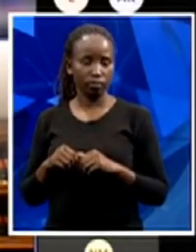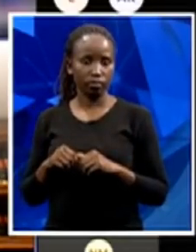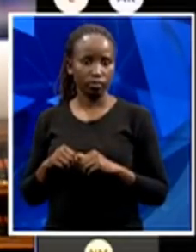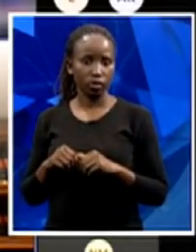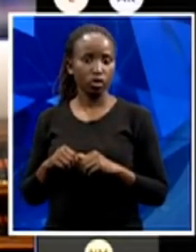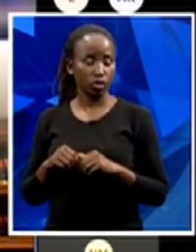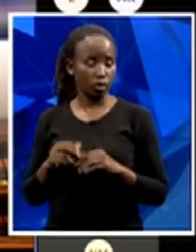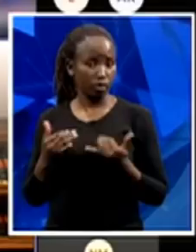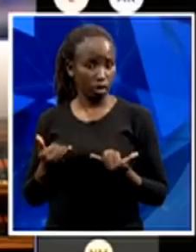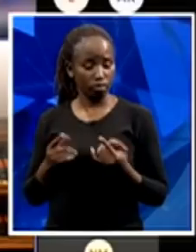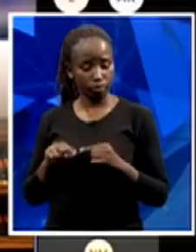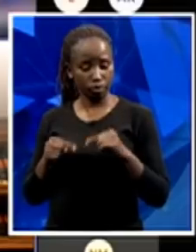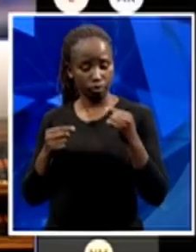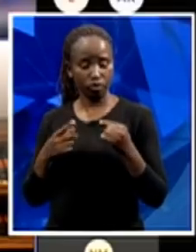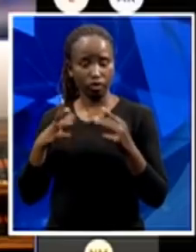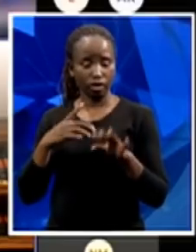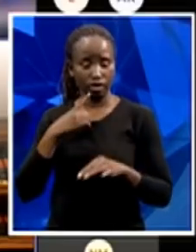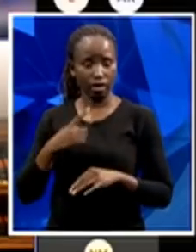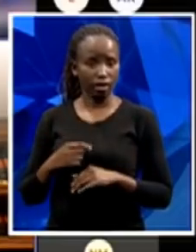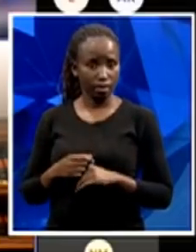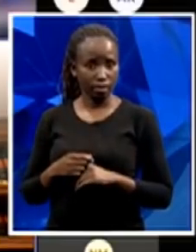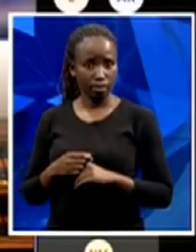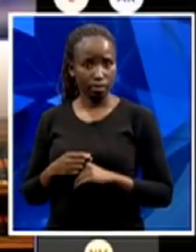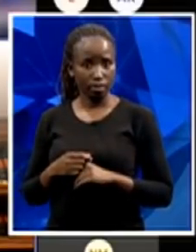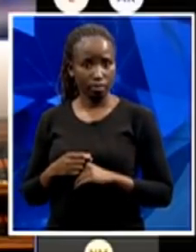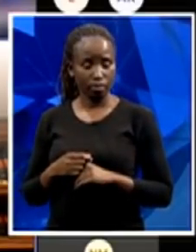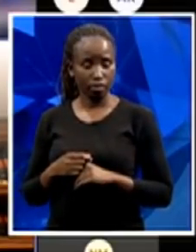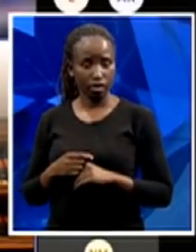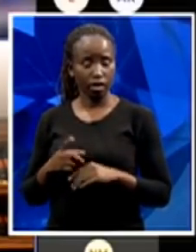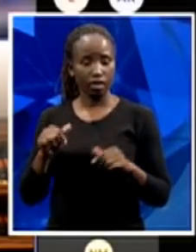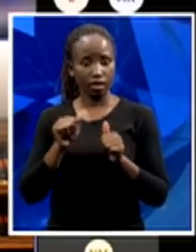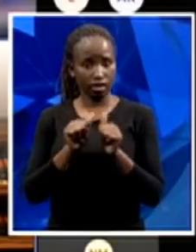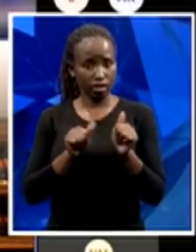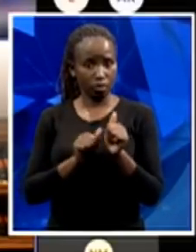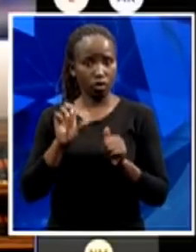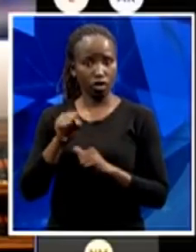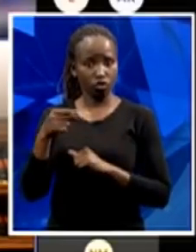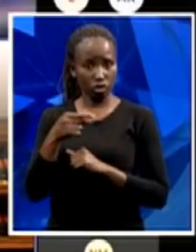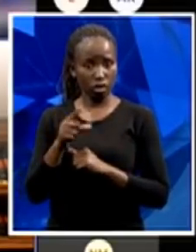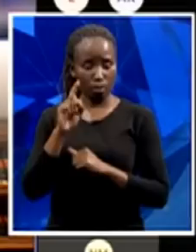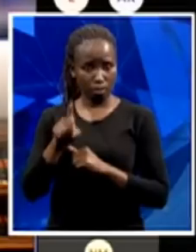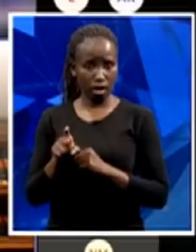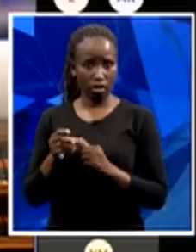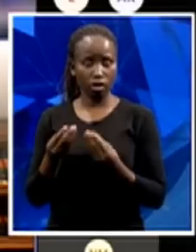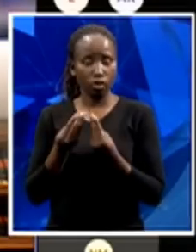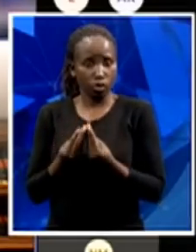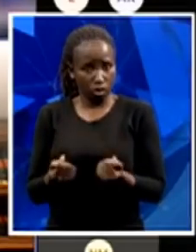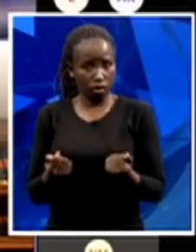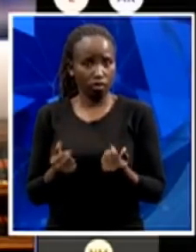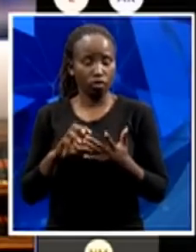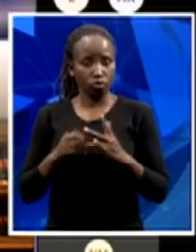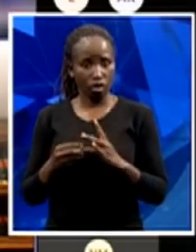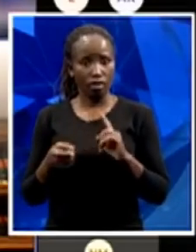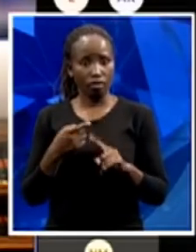the Deputy Secretary-General to act on the delegation in the light of Section 16.9 of